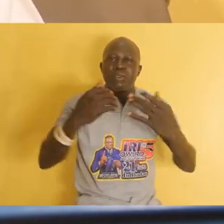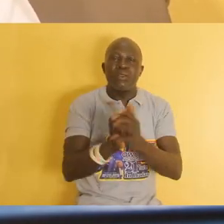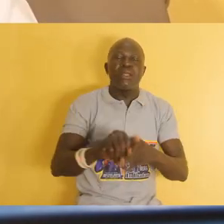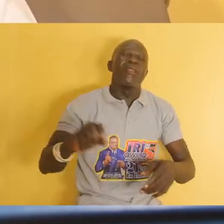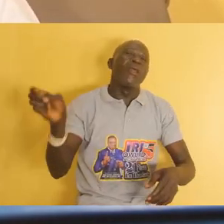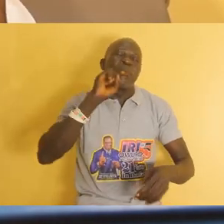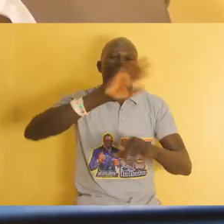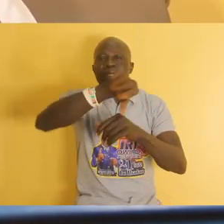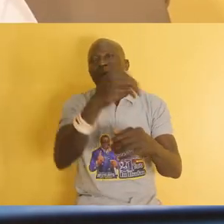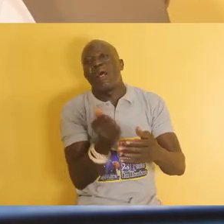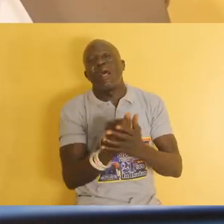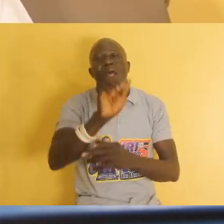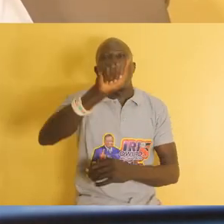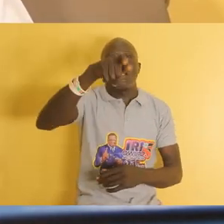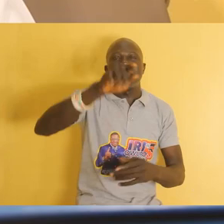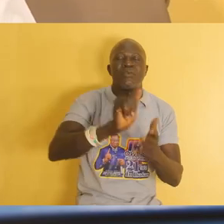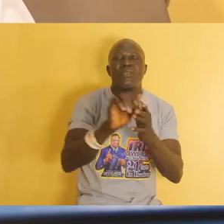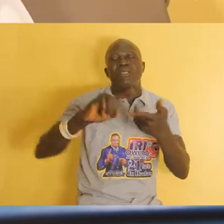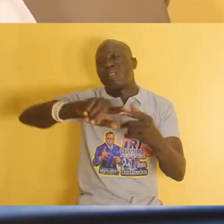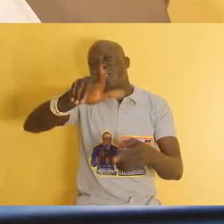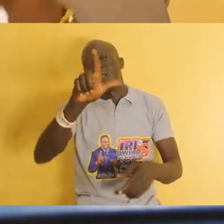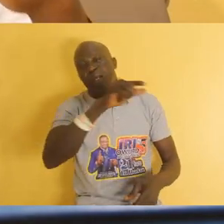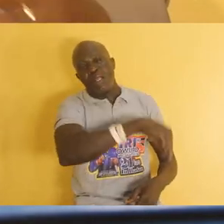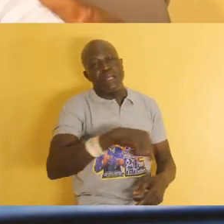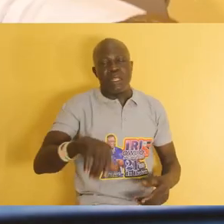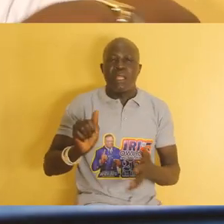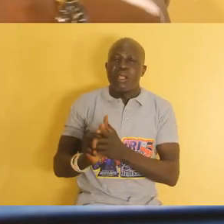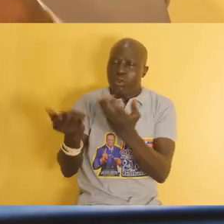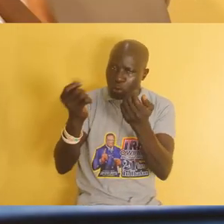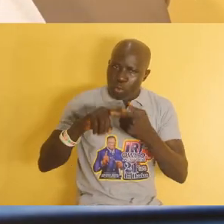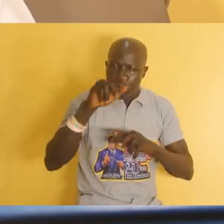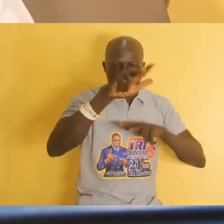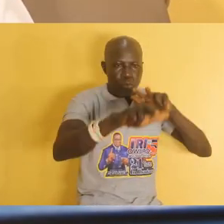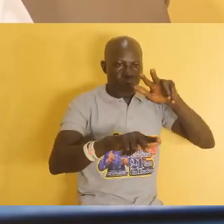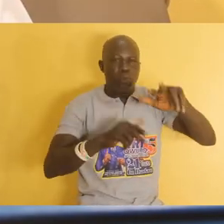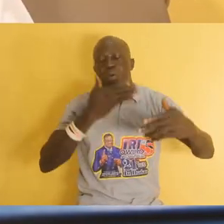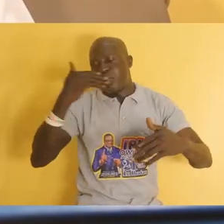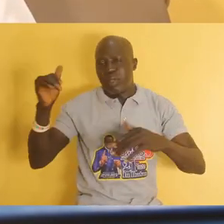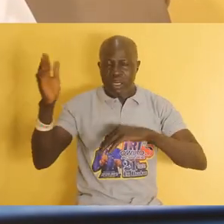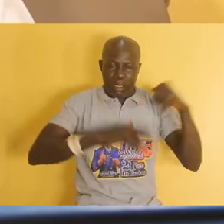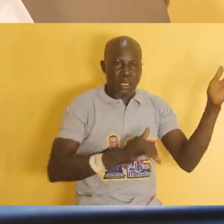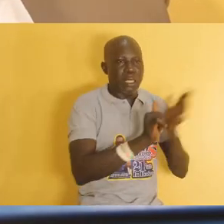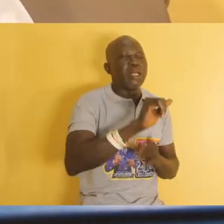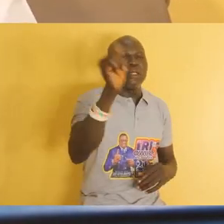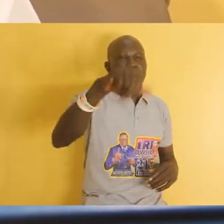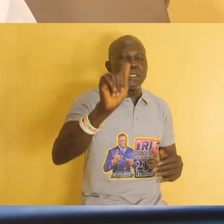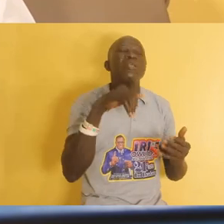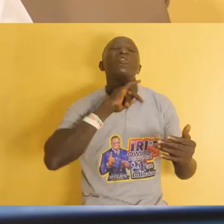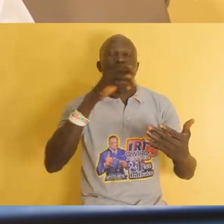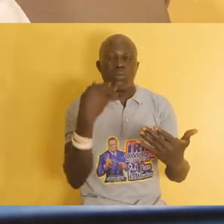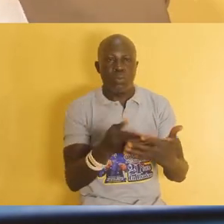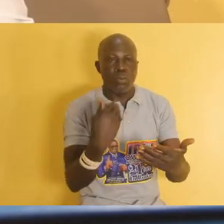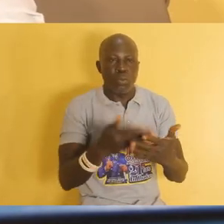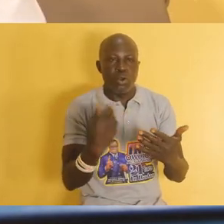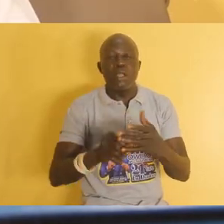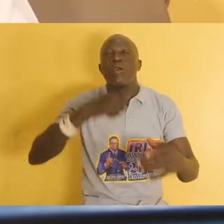will give them artificial flare. Ben, yes. One wonder that the man is dead. Yes, will begin to work. Ben, oh, one is money.